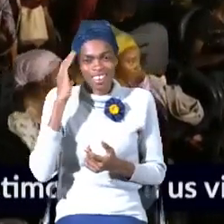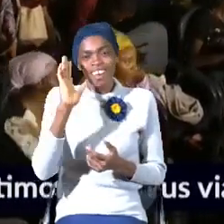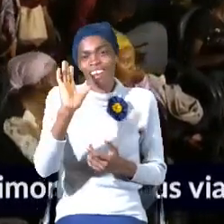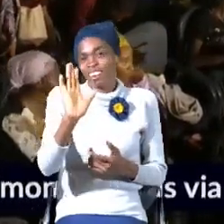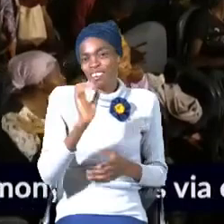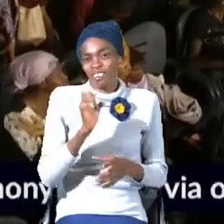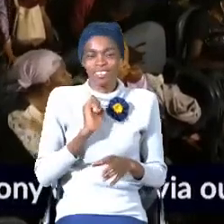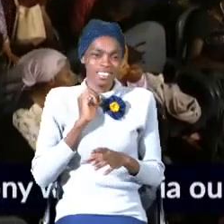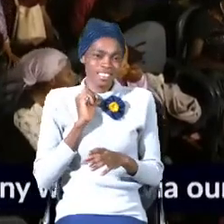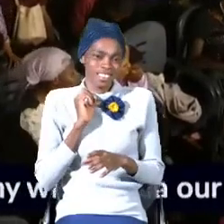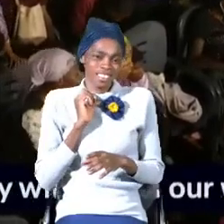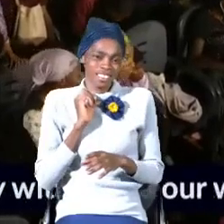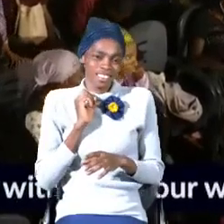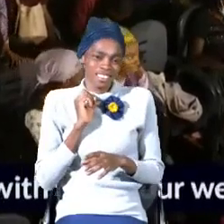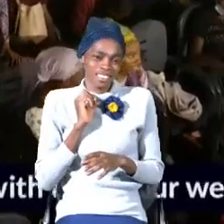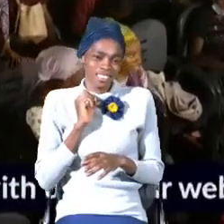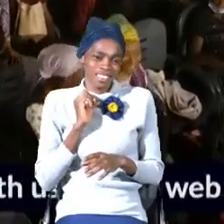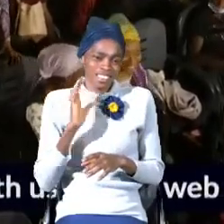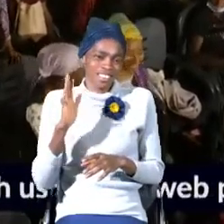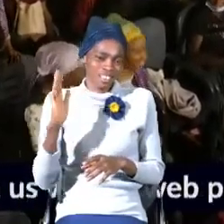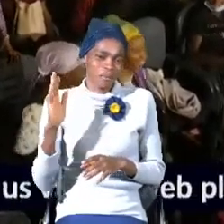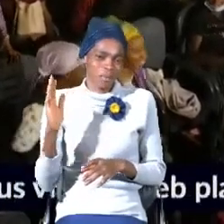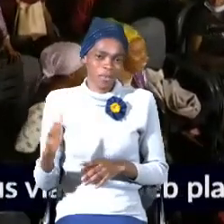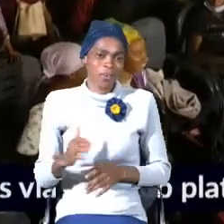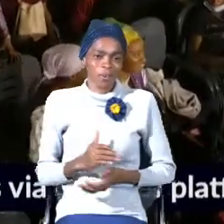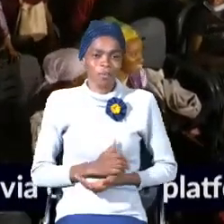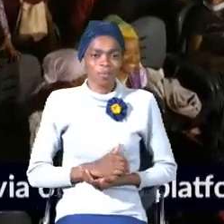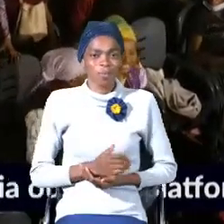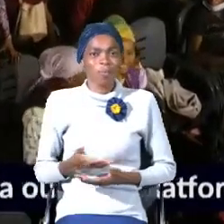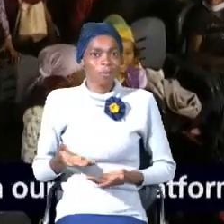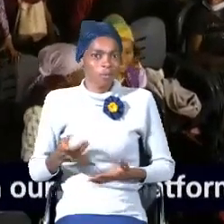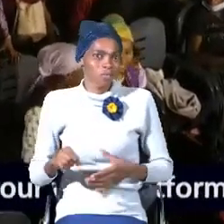dclm.org/testimonies. If you are online, send in your testimonies.